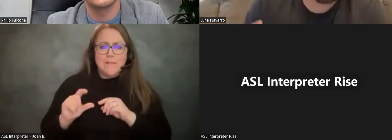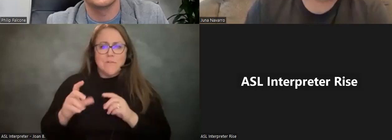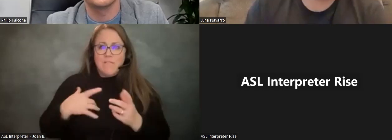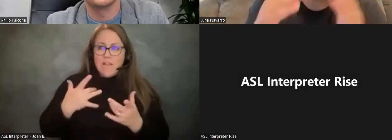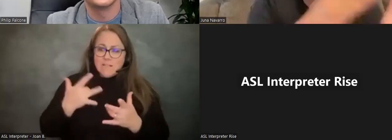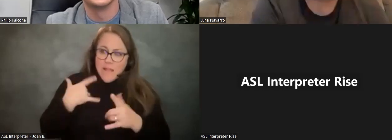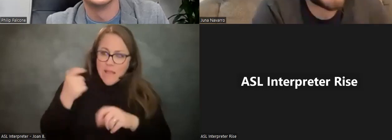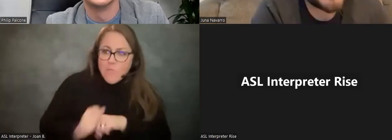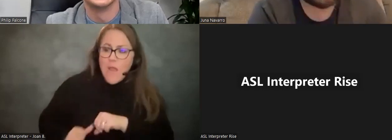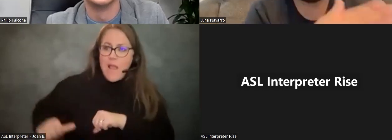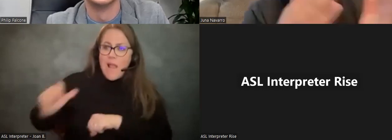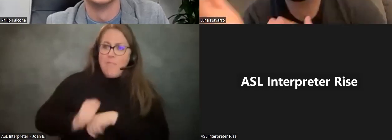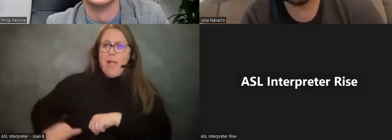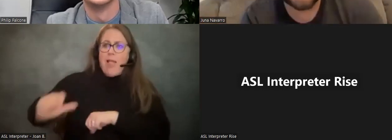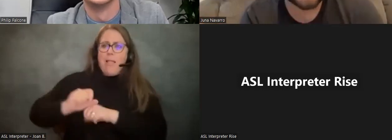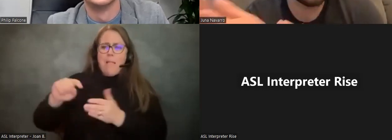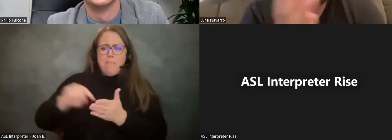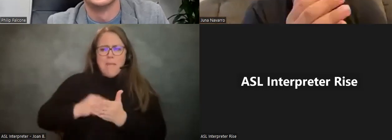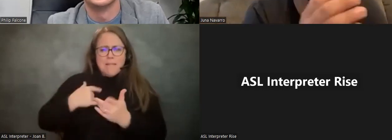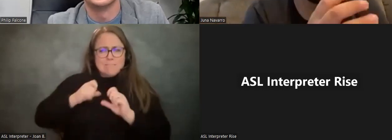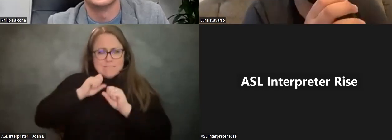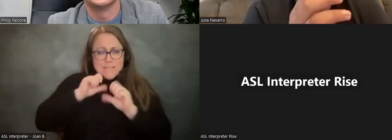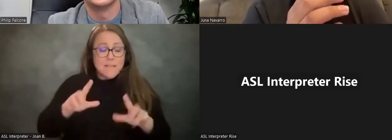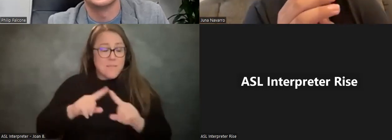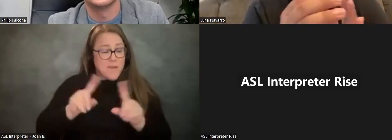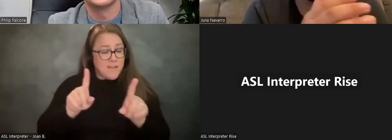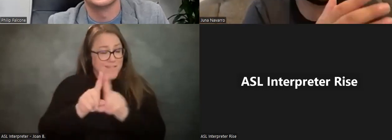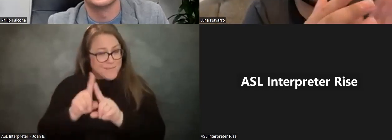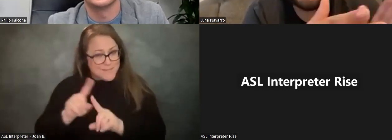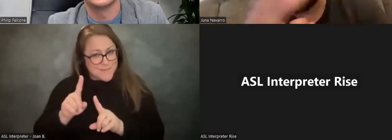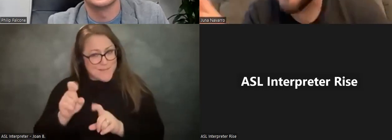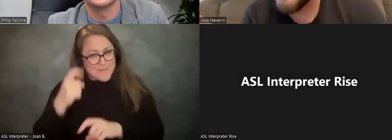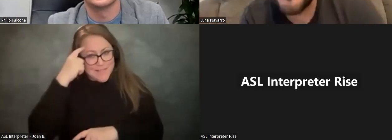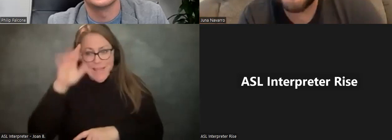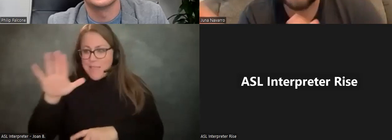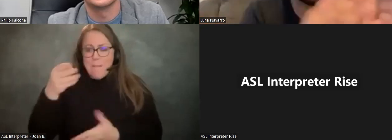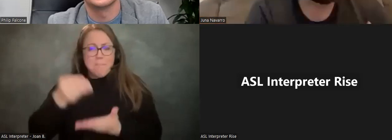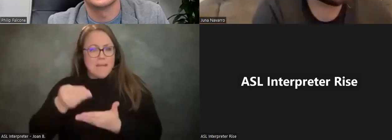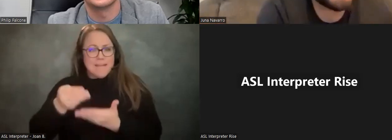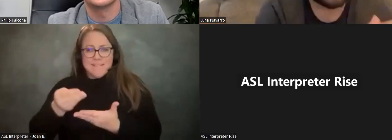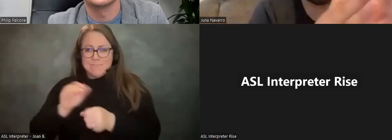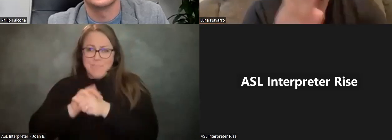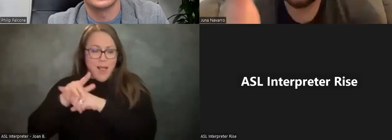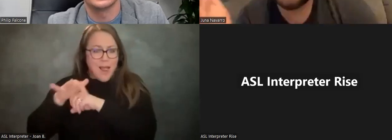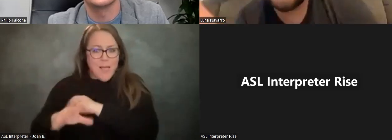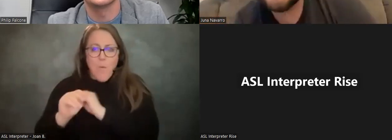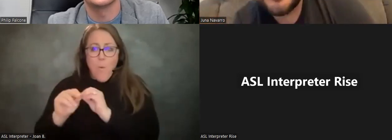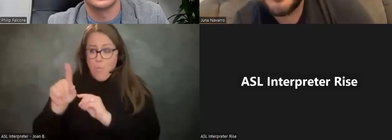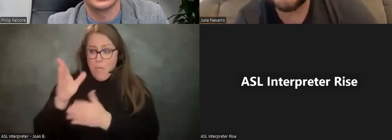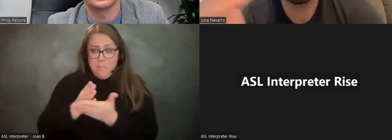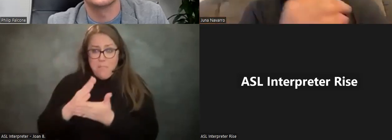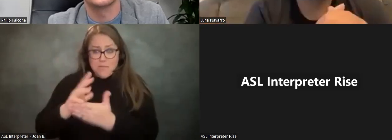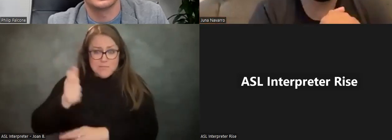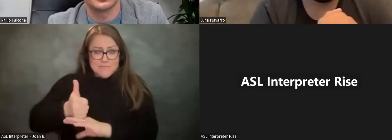this hard for this. But at the same time, be mindful that organizations, their money doesn't go on trees, or they've already had preset budgets since